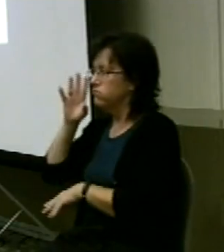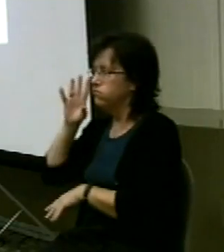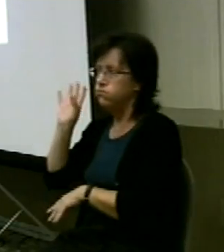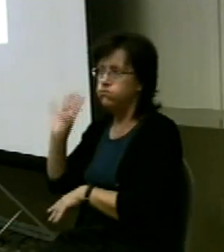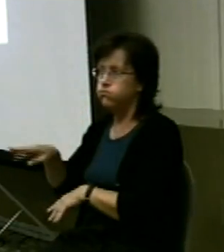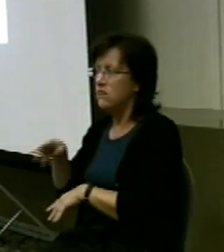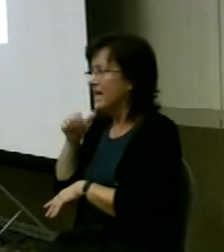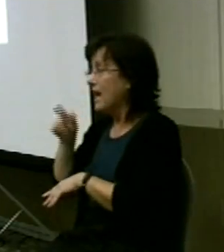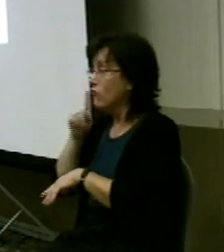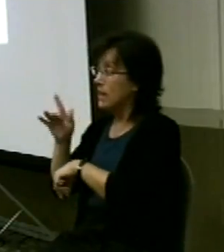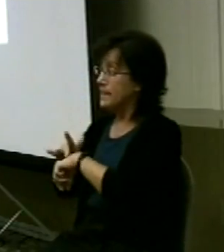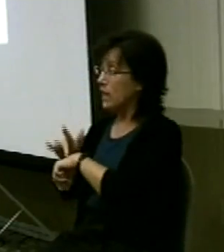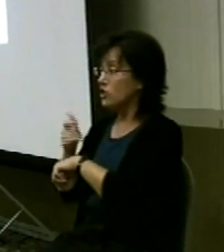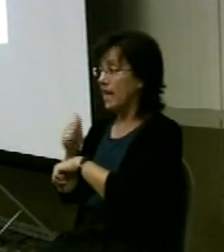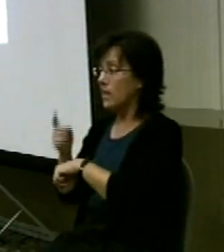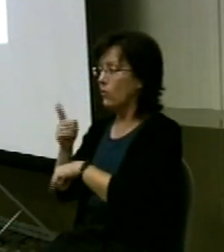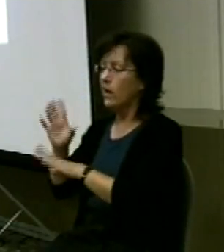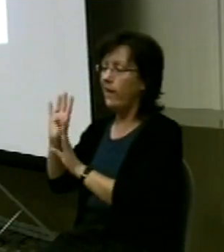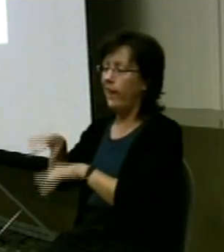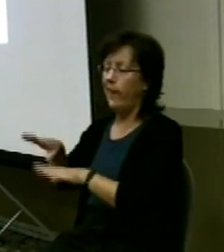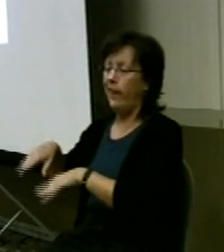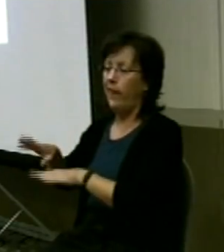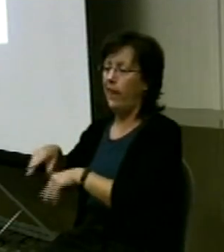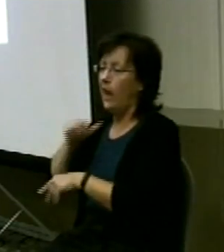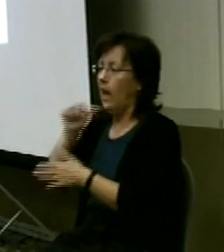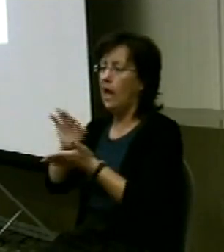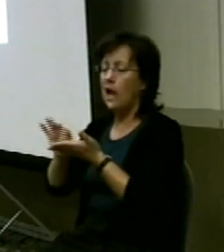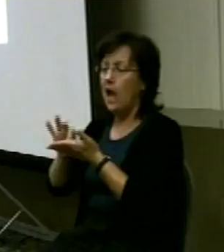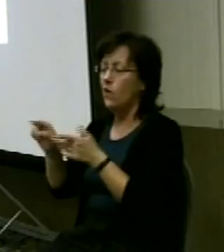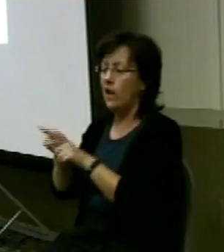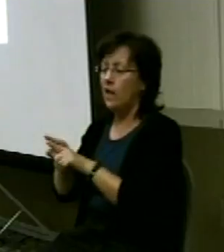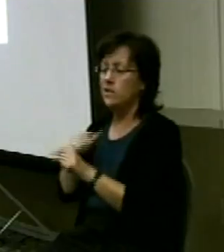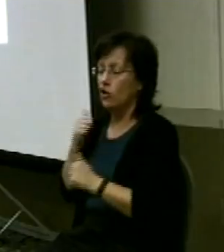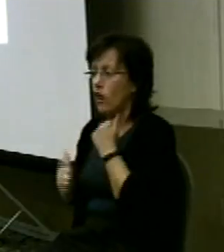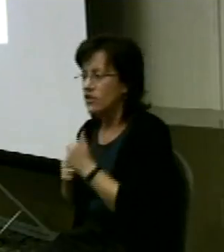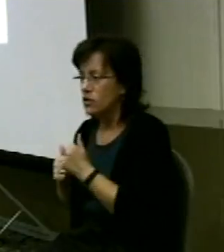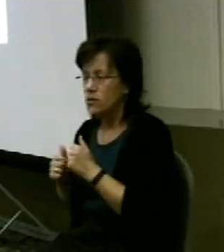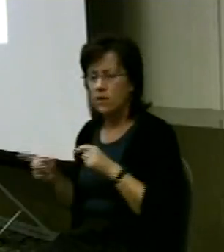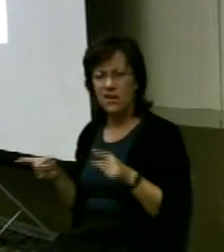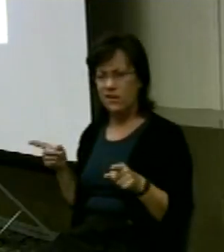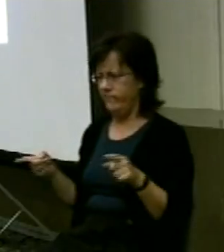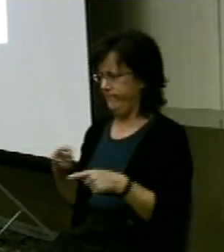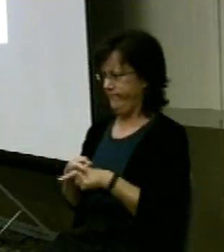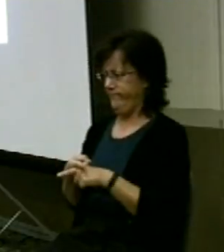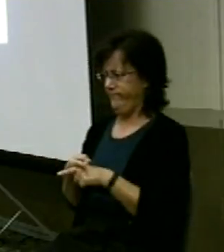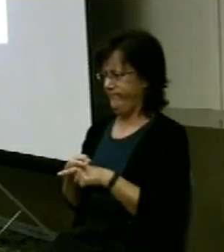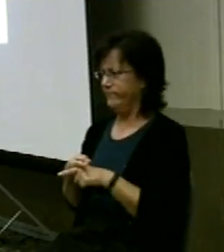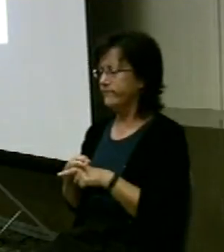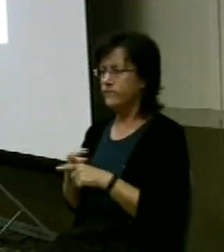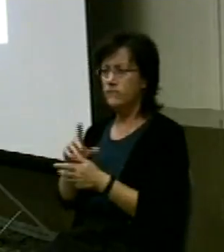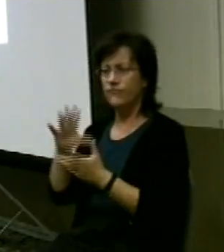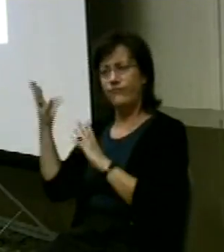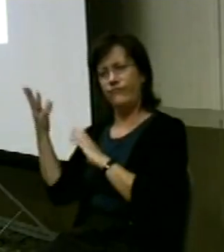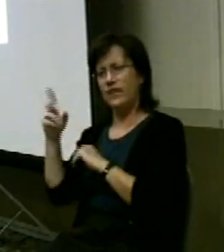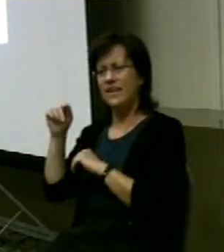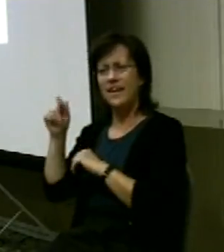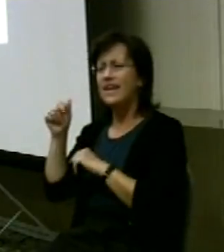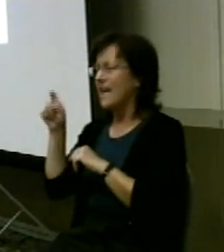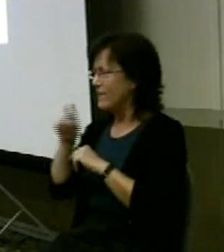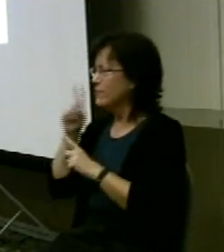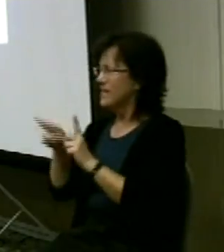really touching anyone, so does that really count as aggression? And so you get skewed data. Again, it needs to be